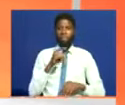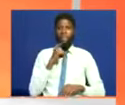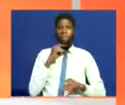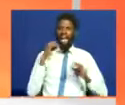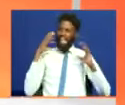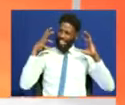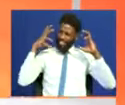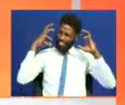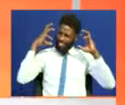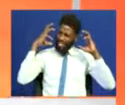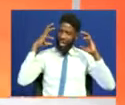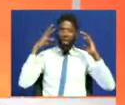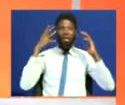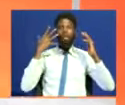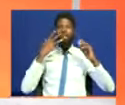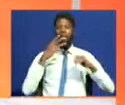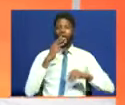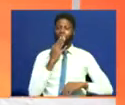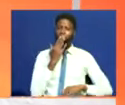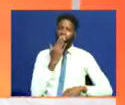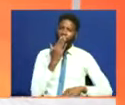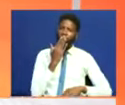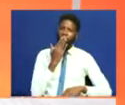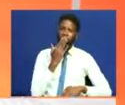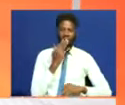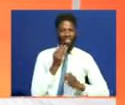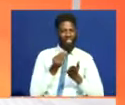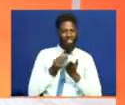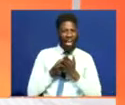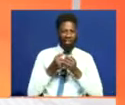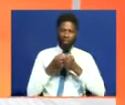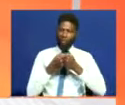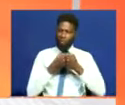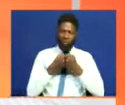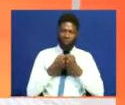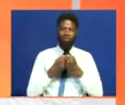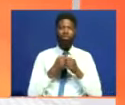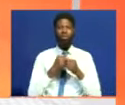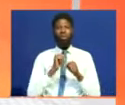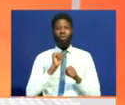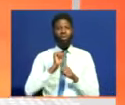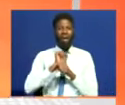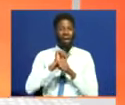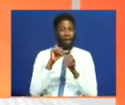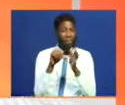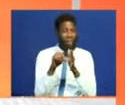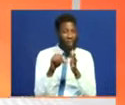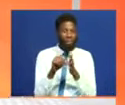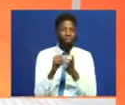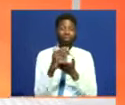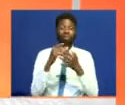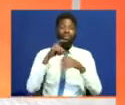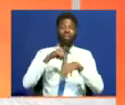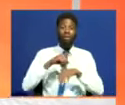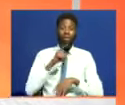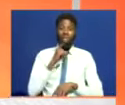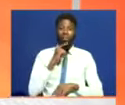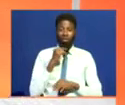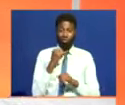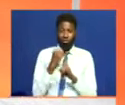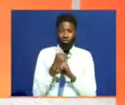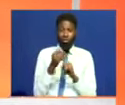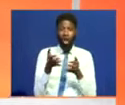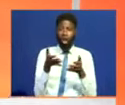their marital issues, their challenges, financial challenges, work issues. You might even find a man has lost his job, is not able to